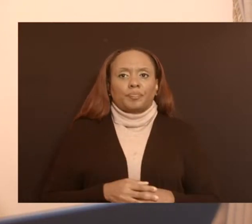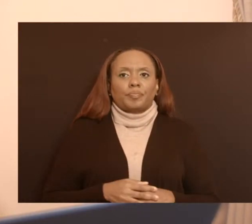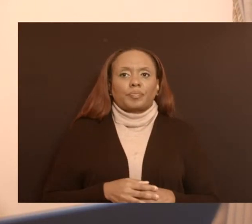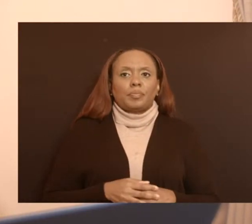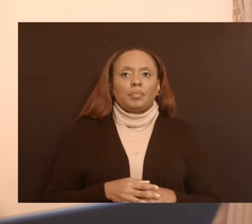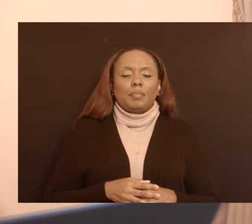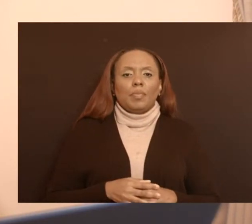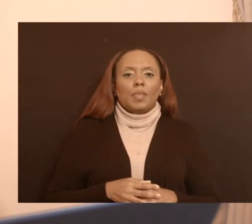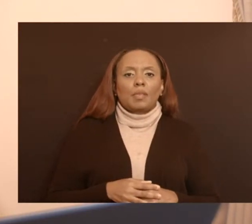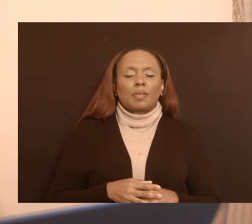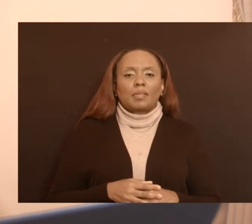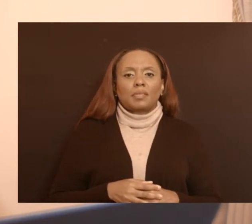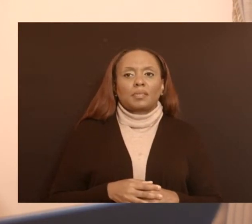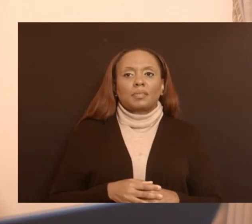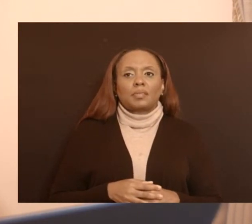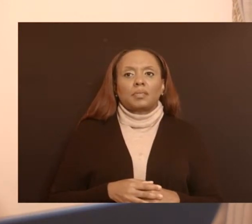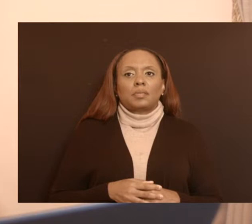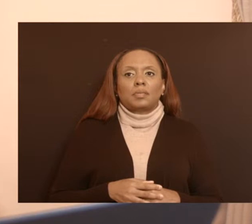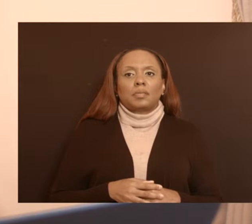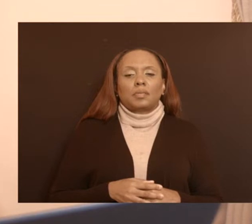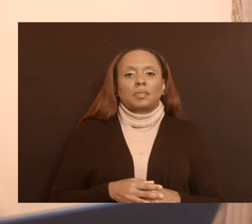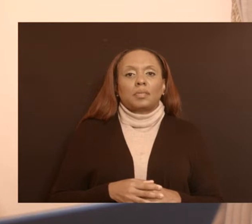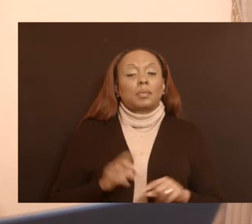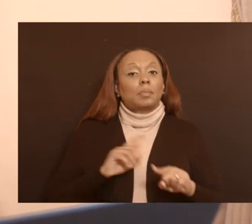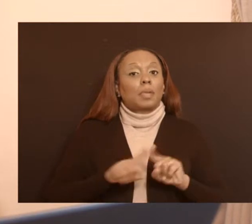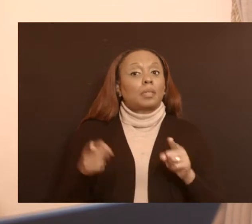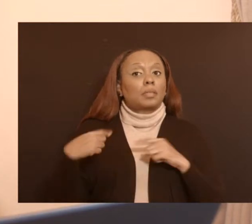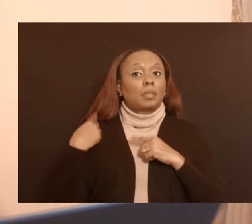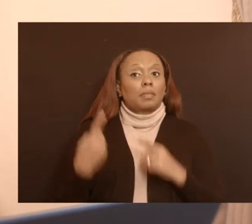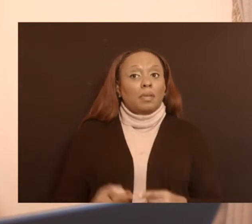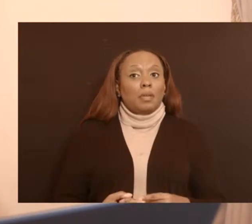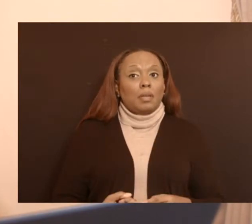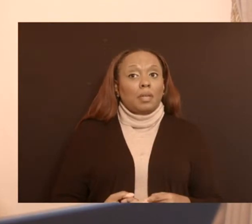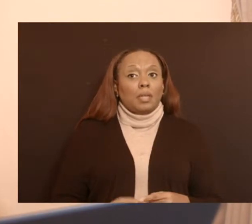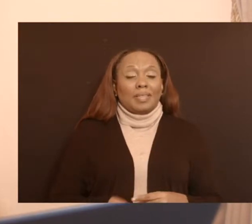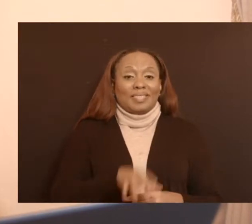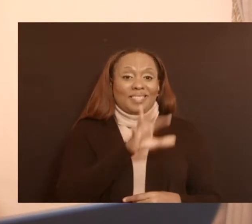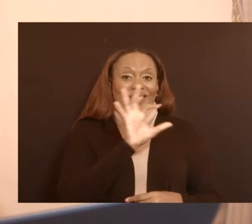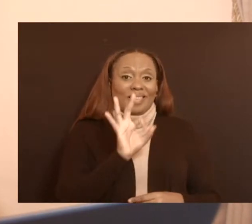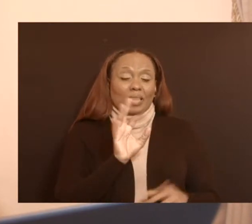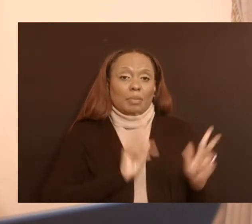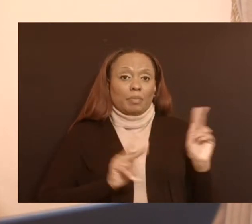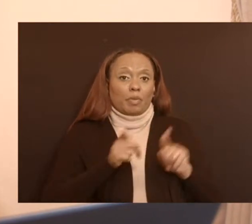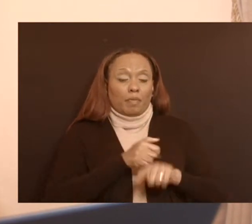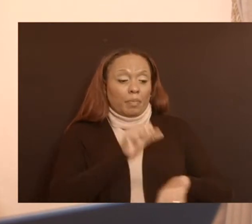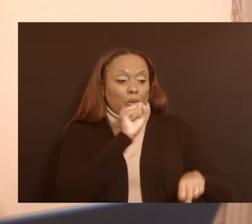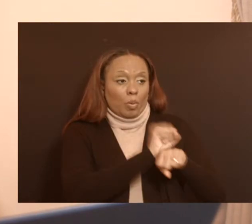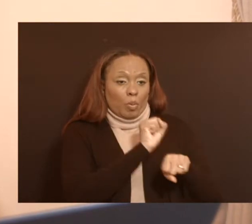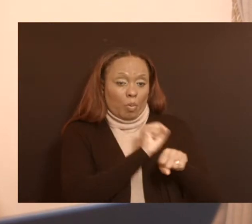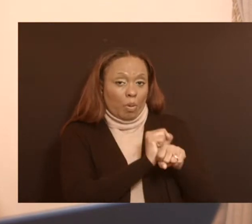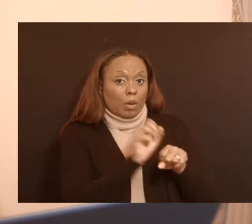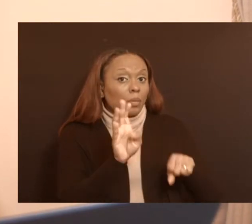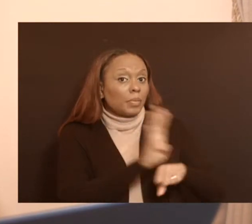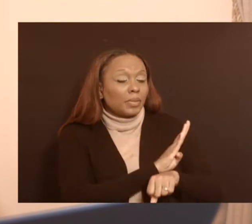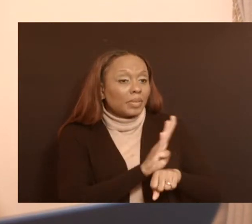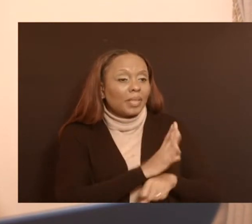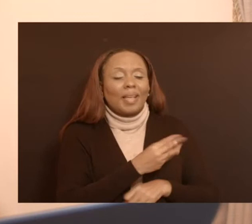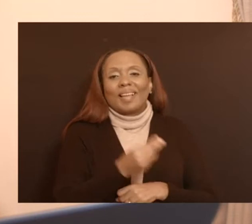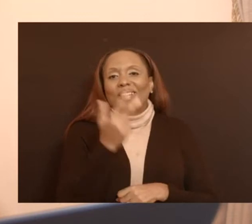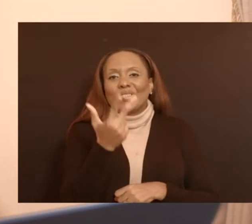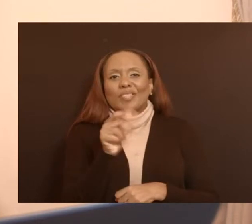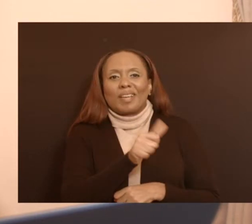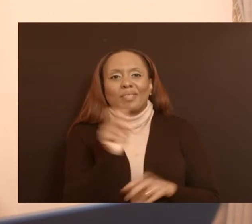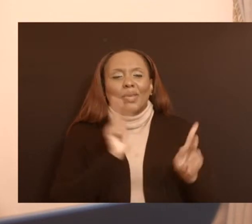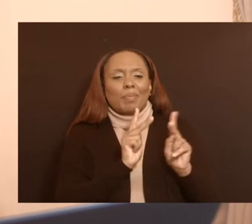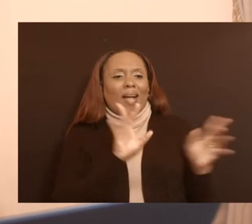9 persons in the workplace and then 3 other persons associated with the workplace.